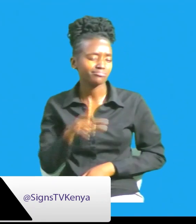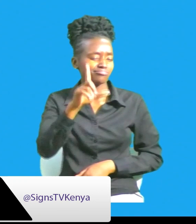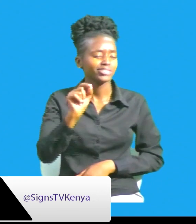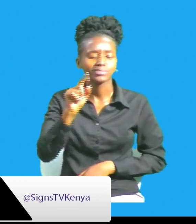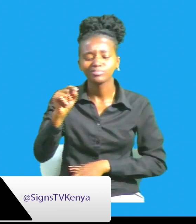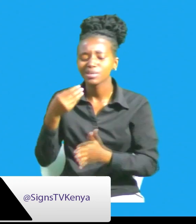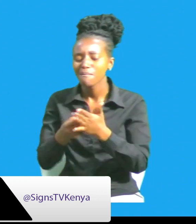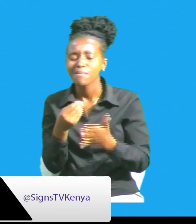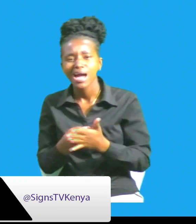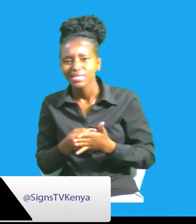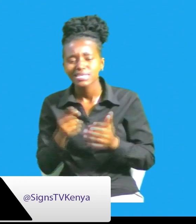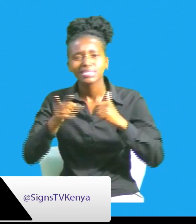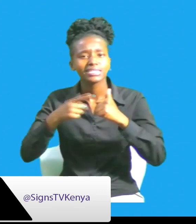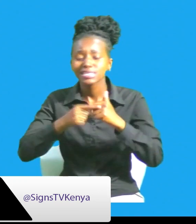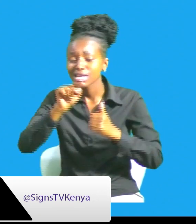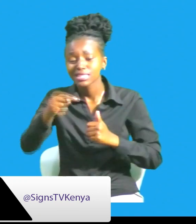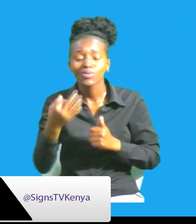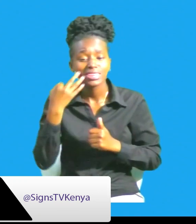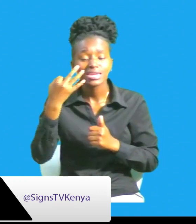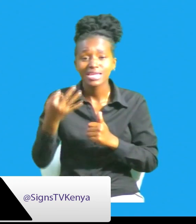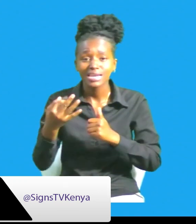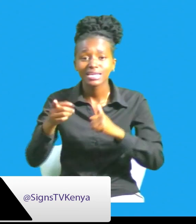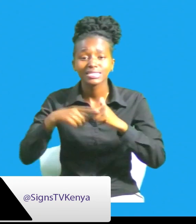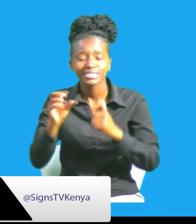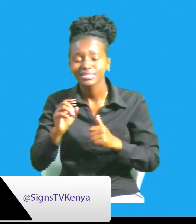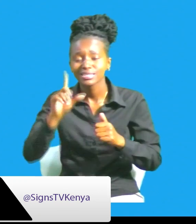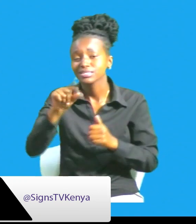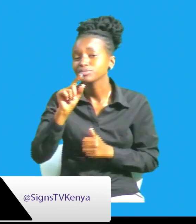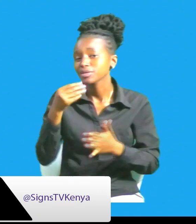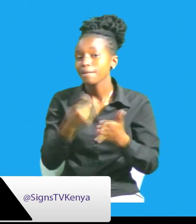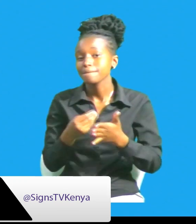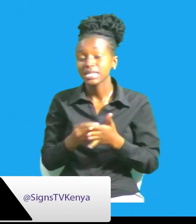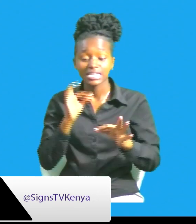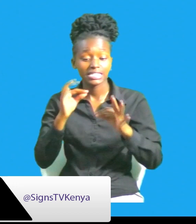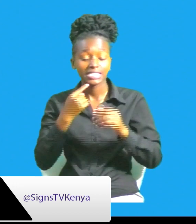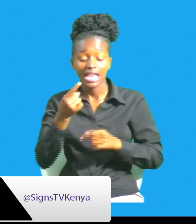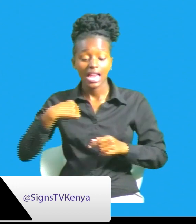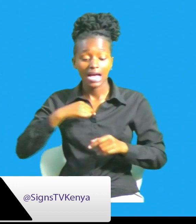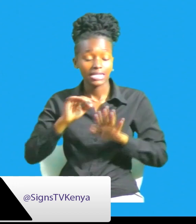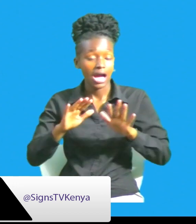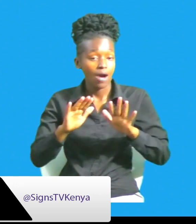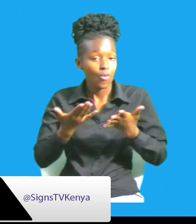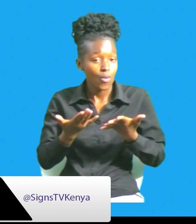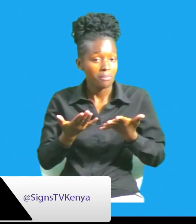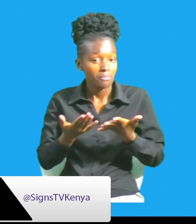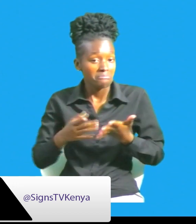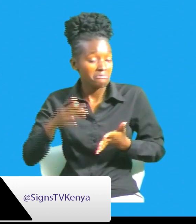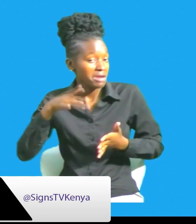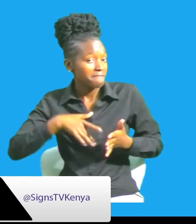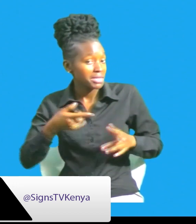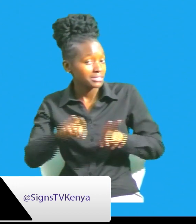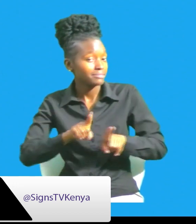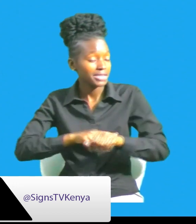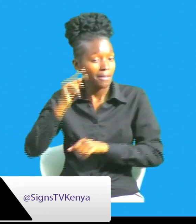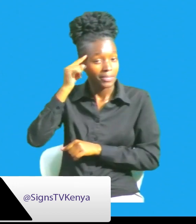66,350. What is money? So let me know what you think about samidoh and what you think about all these artists,